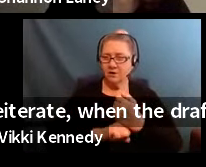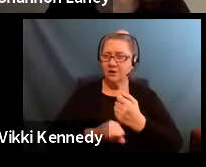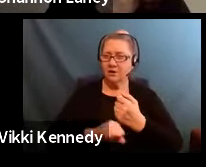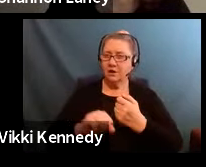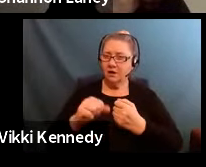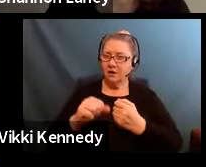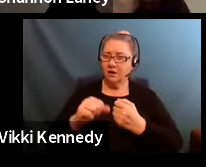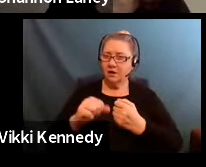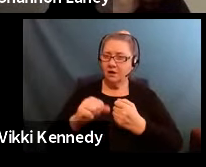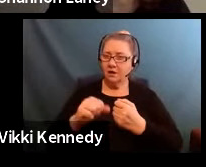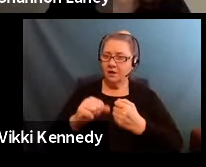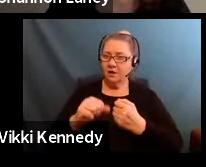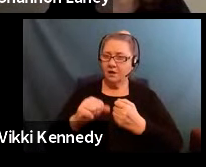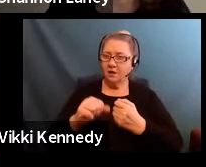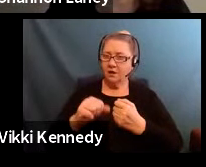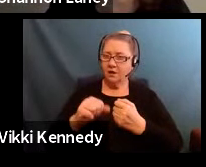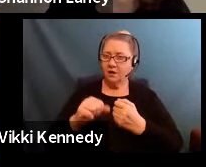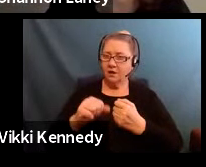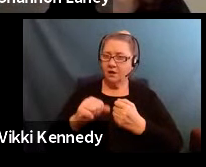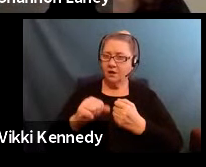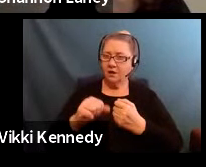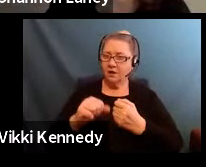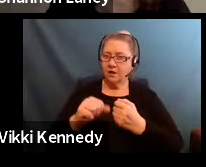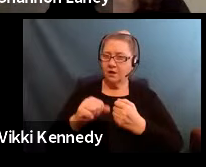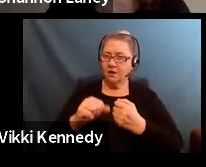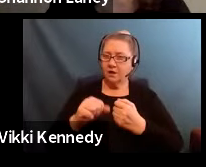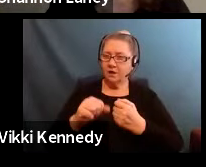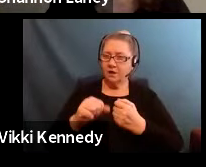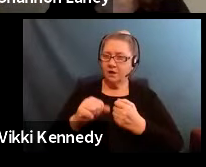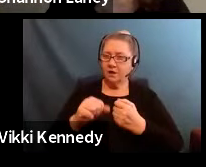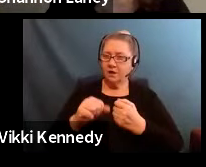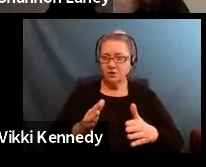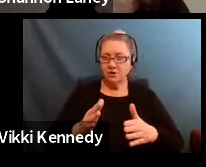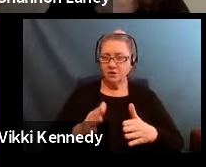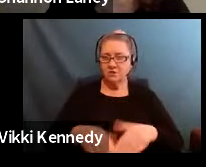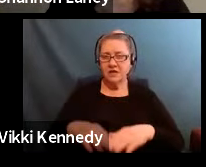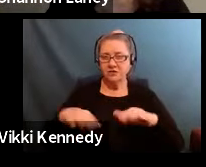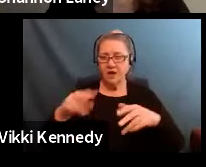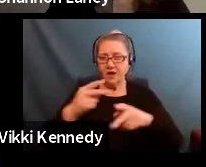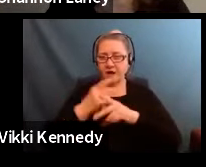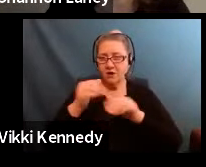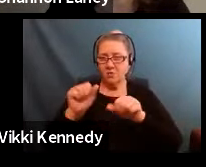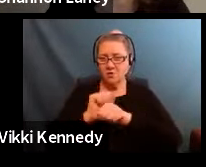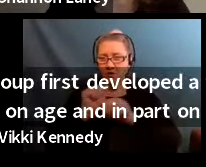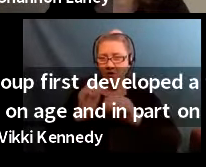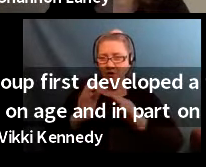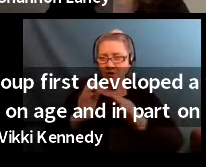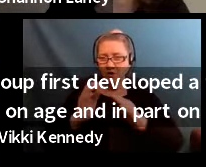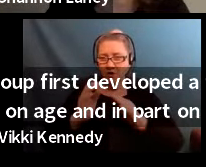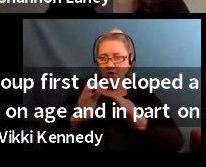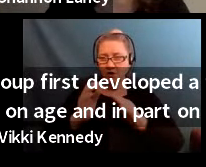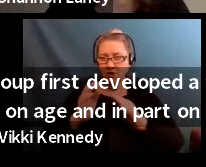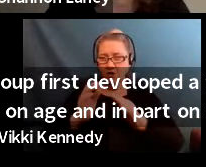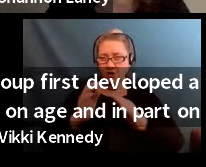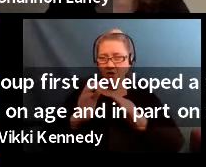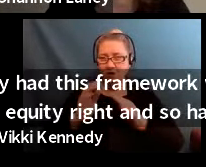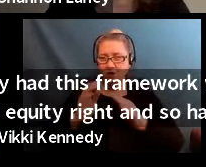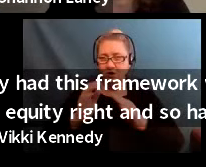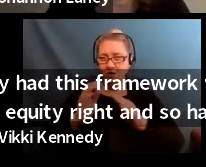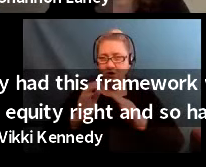example, farm workers, childcare workers, that was one way of doing that. And as we